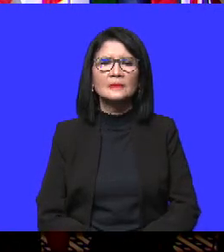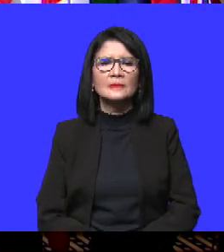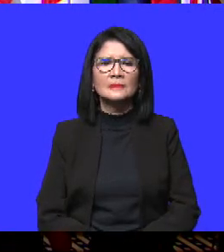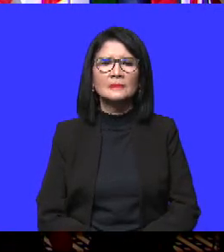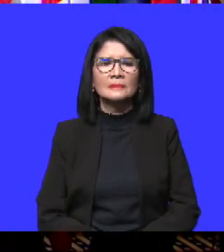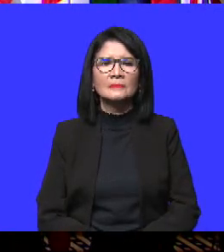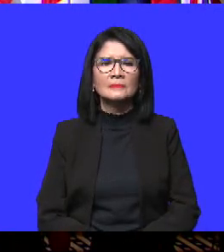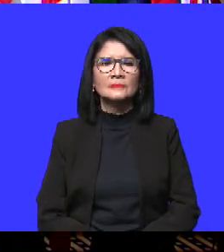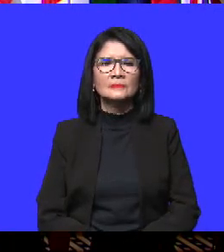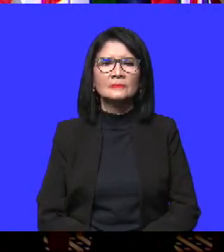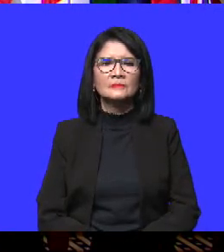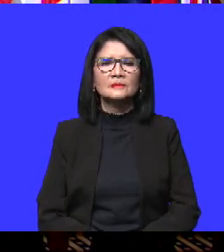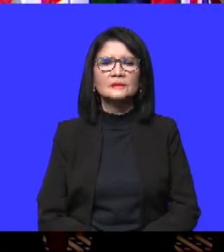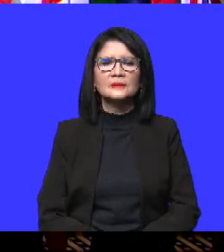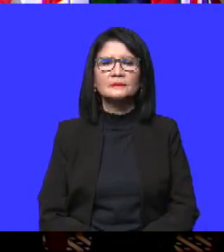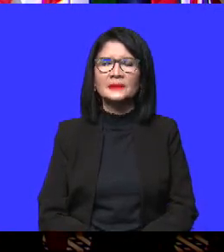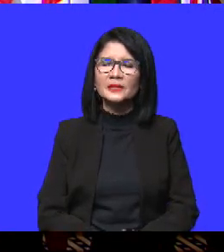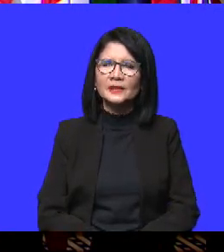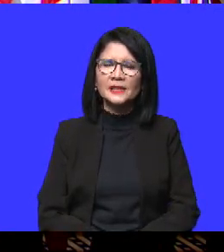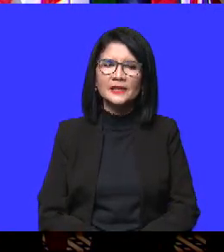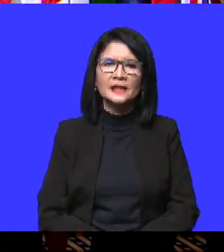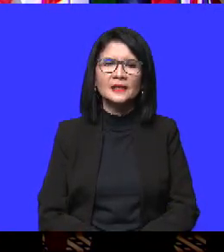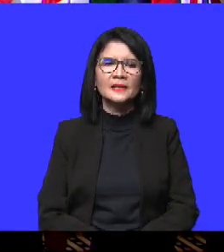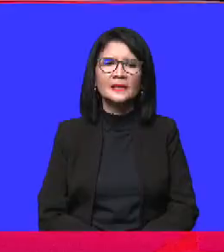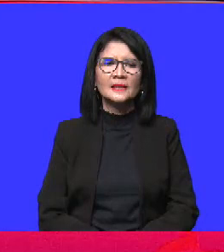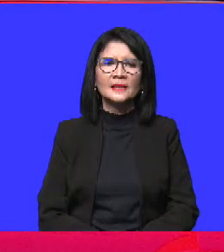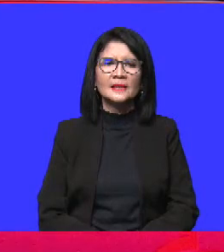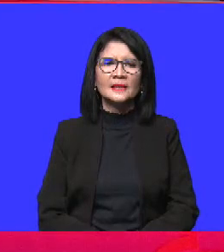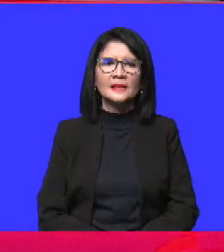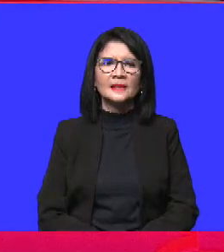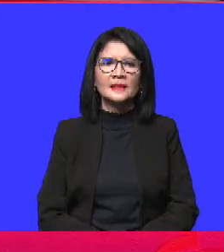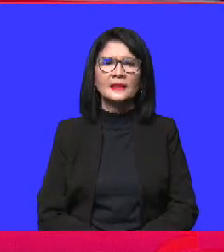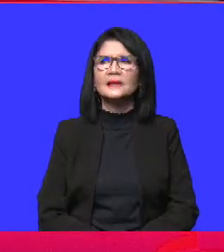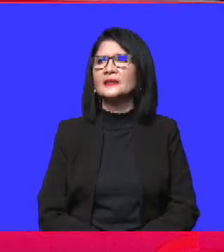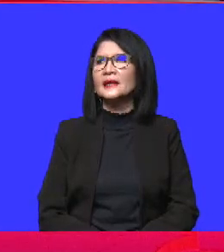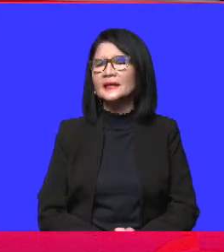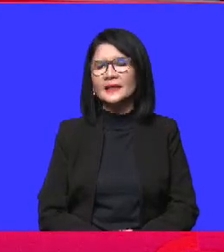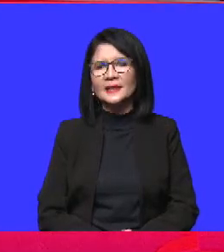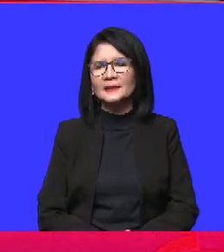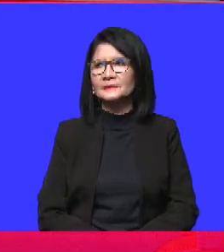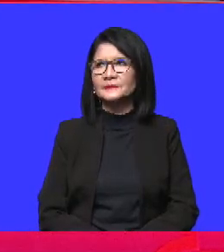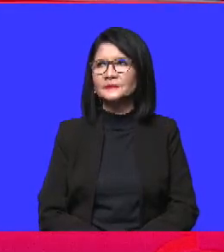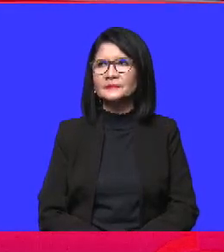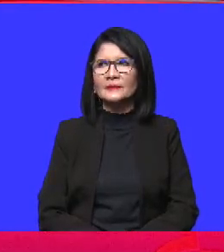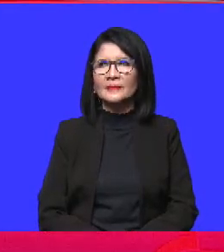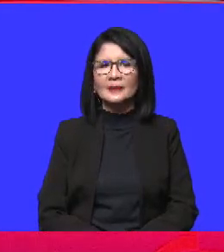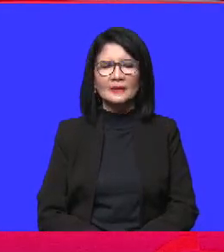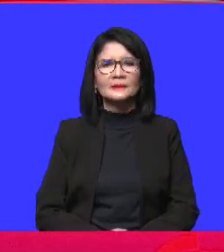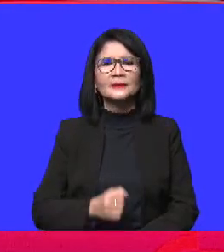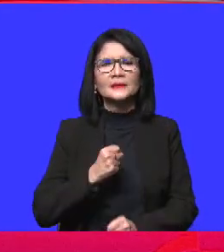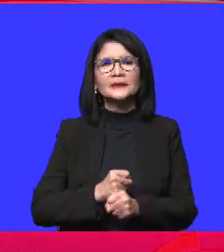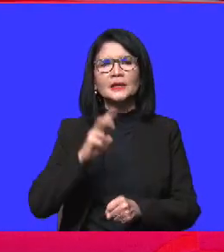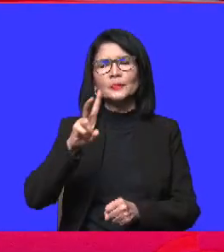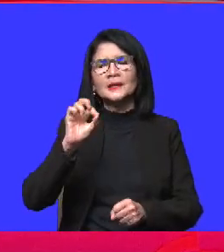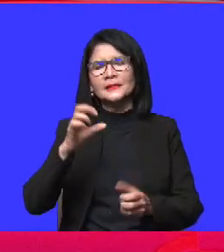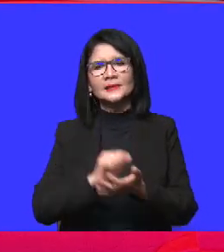you, Berend. Good morning, everyone. This G20 is one of the most difficult ones that there has ever been. And